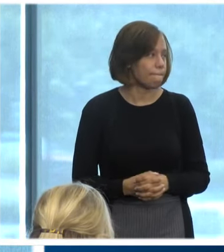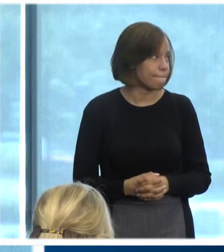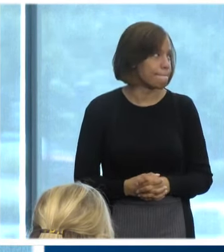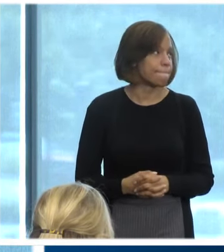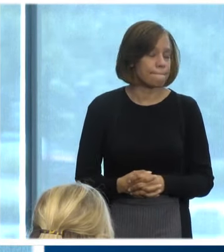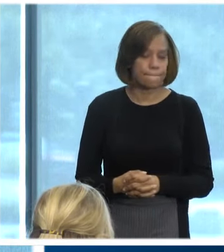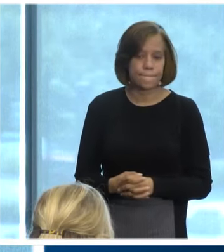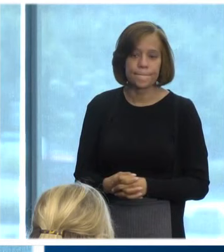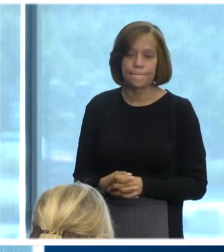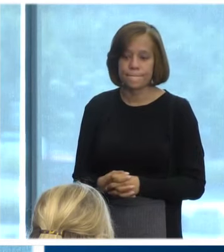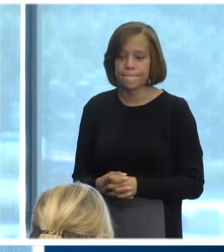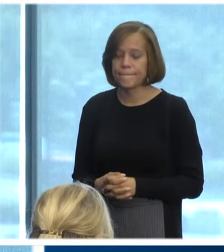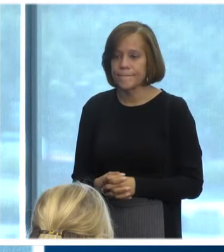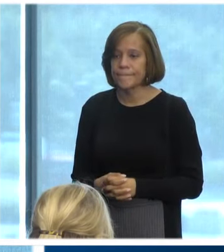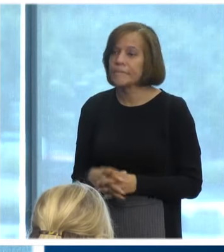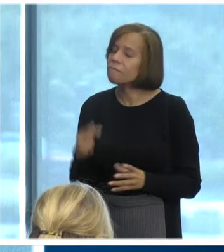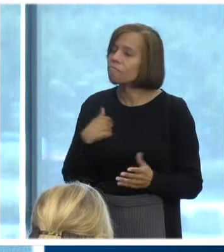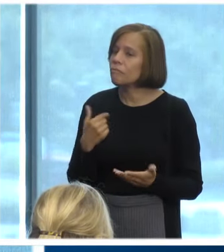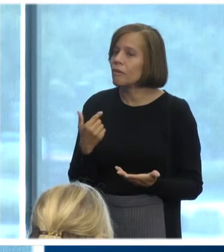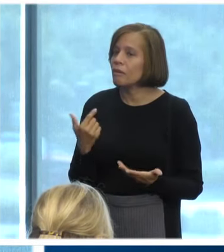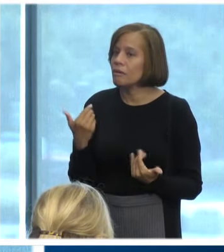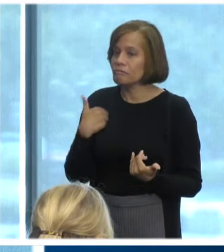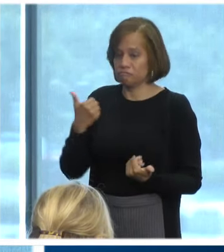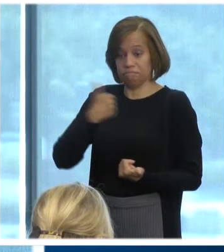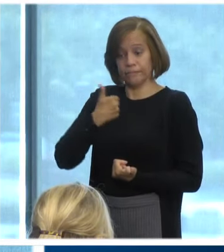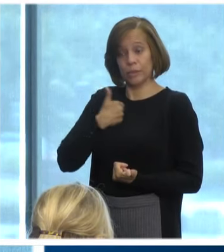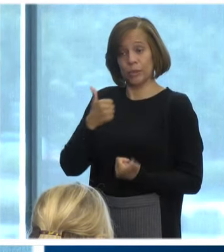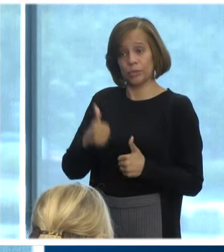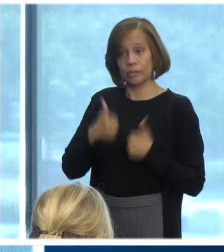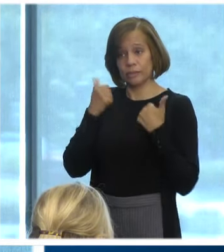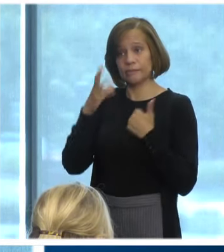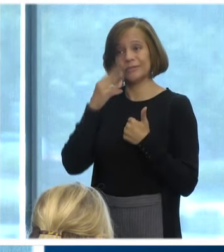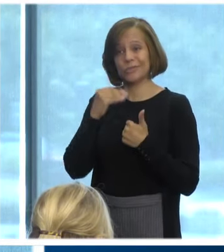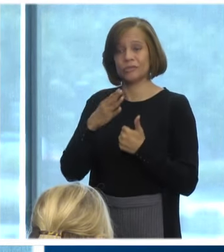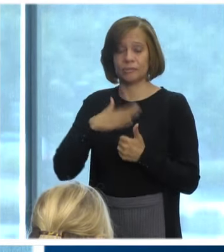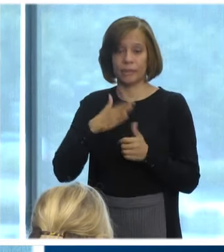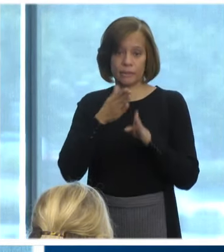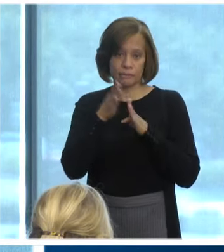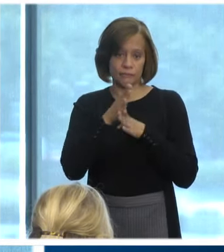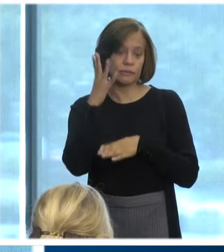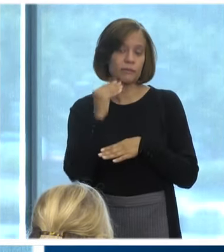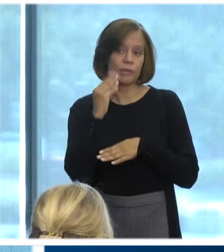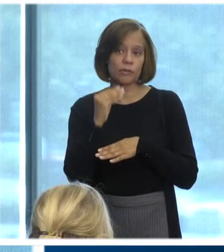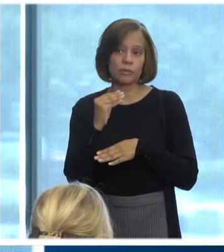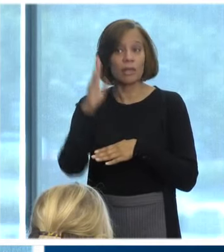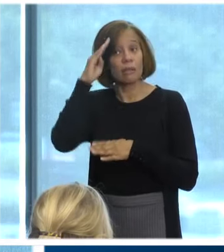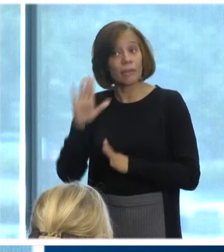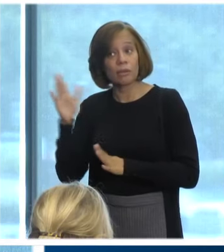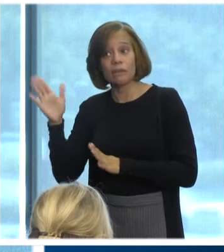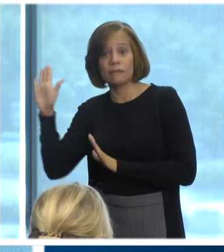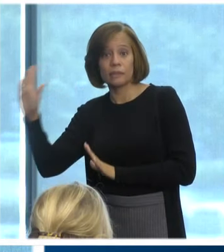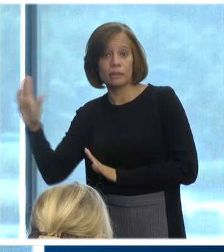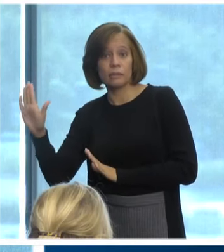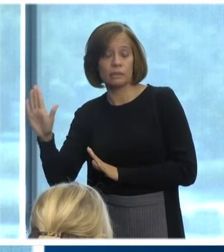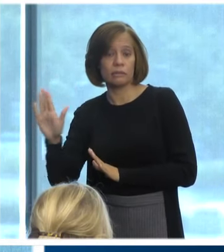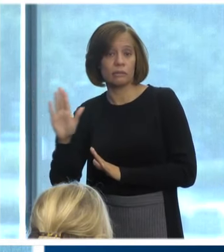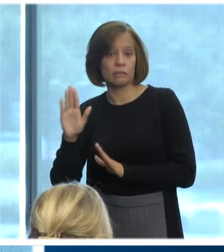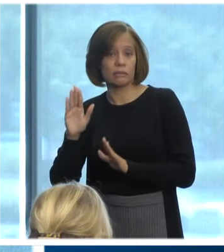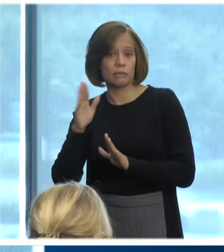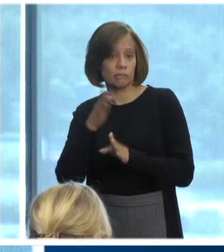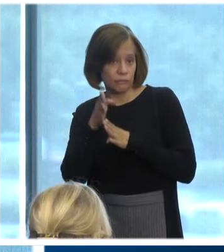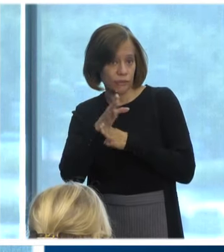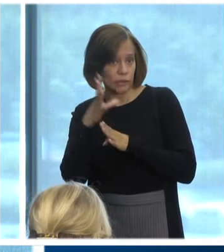my own life experience and my years of professional experience to this position. The mayor has his life experience and his professional